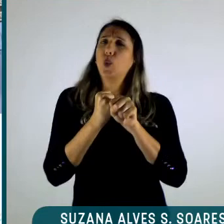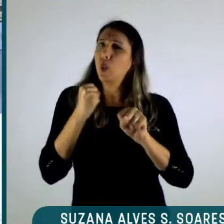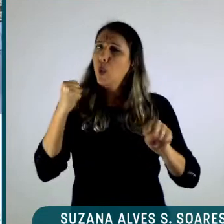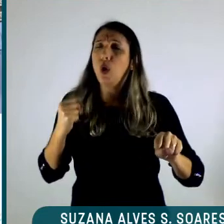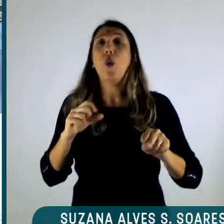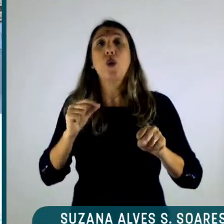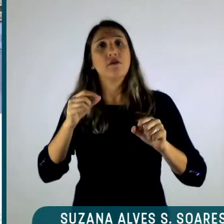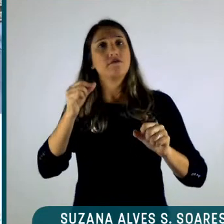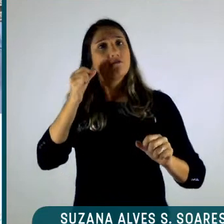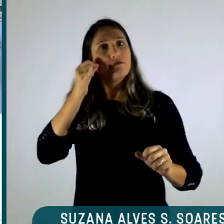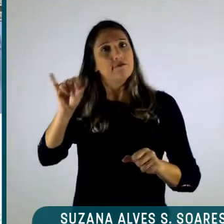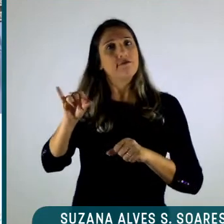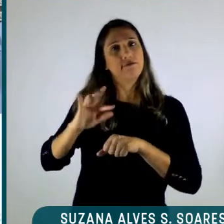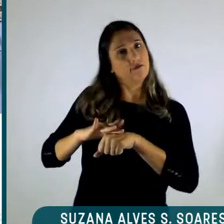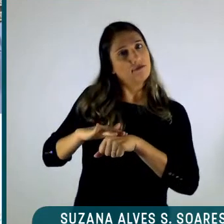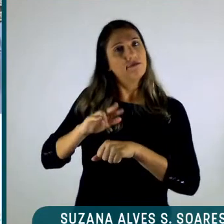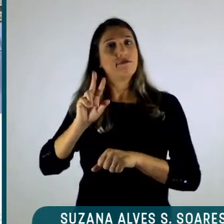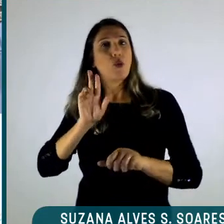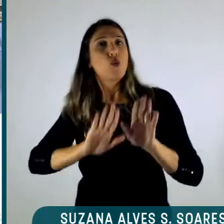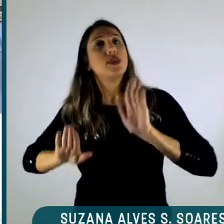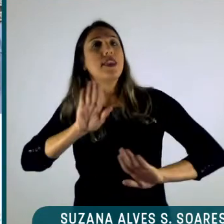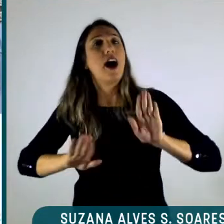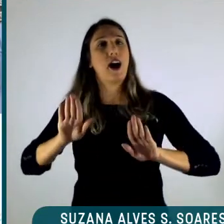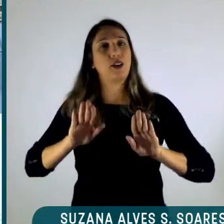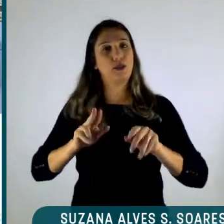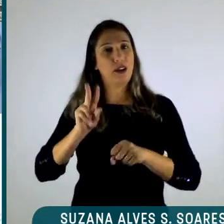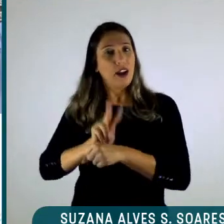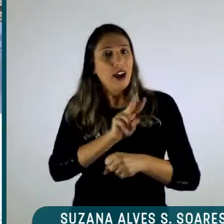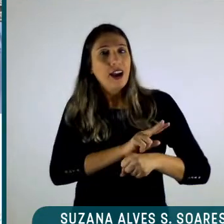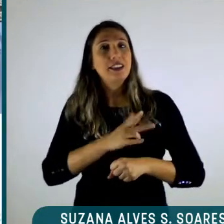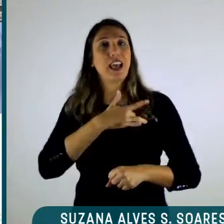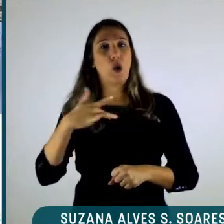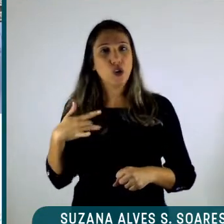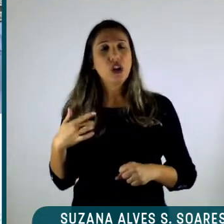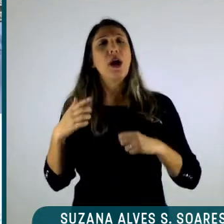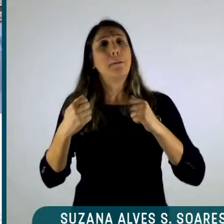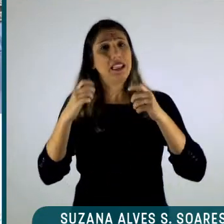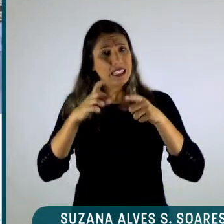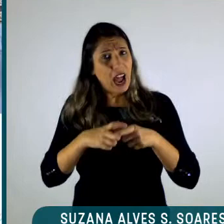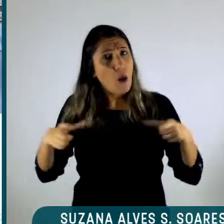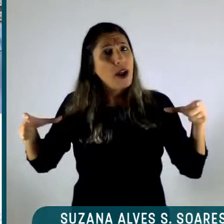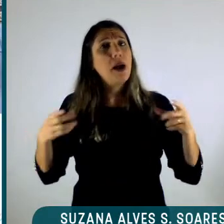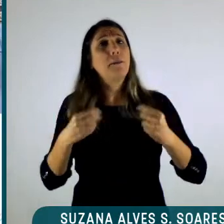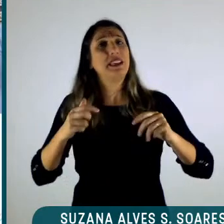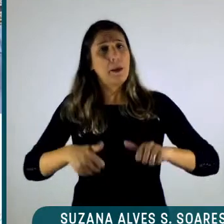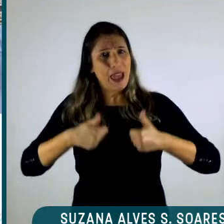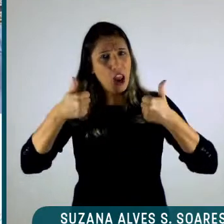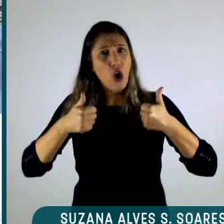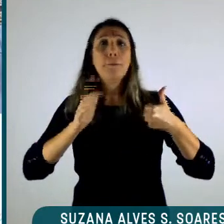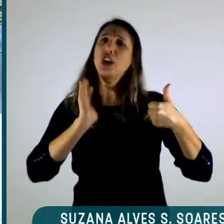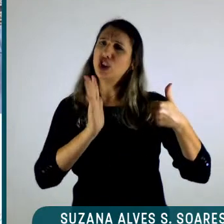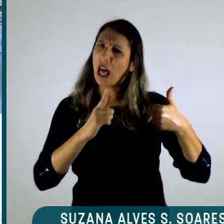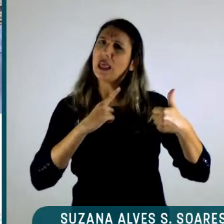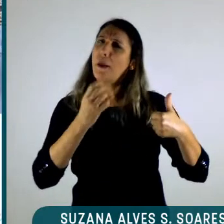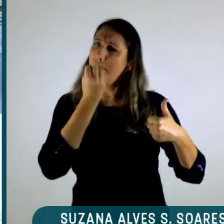a gigantic work of prevention on healthcare that has to be improved, that has to be expanded, but which is very